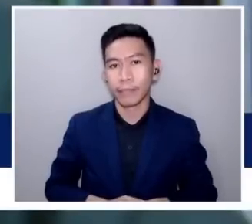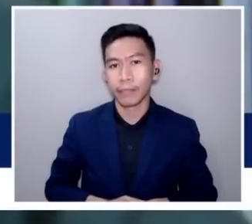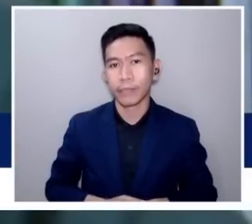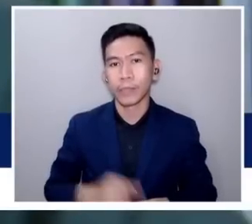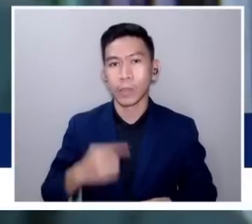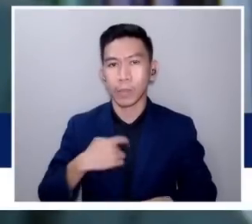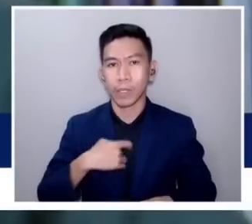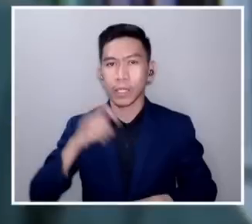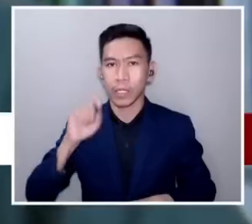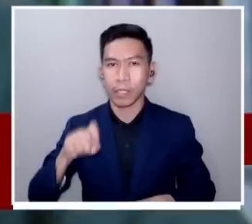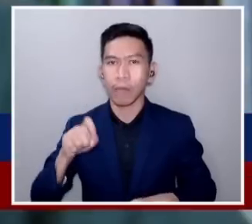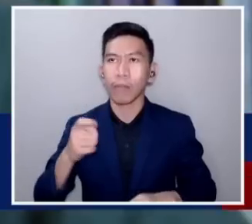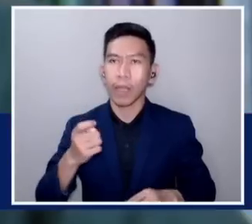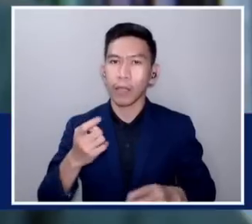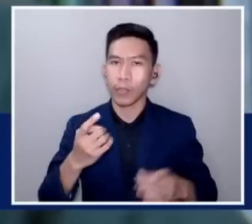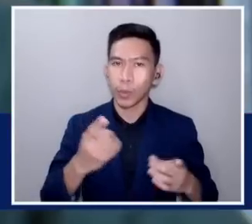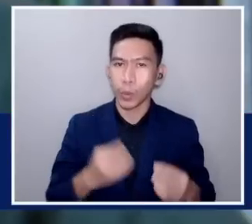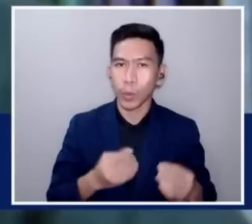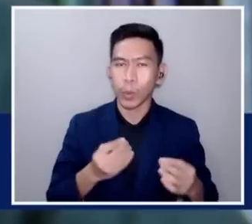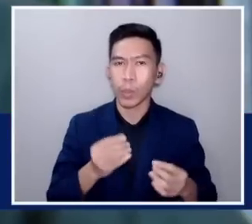our small businesses